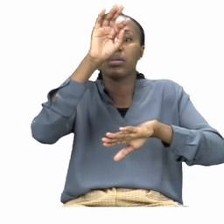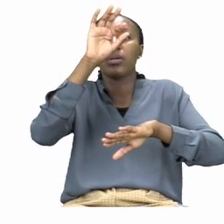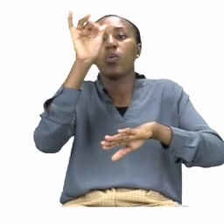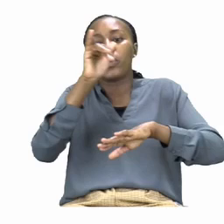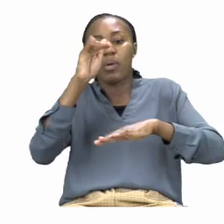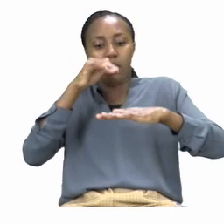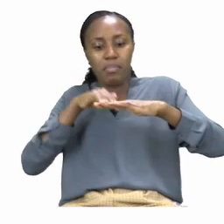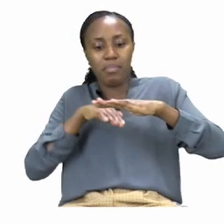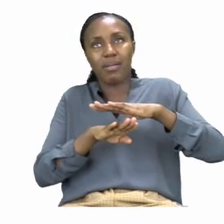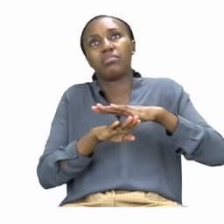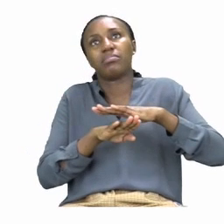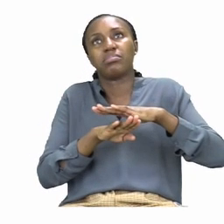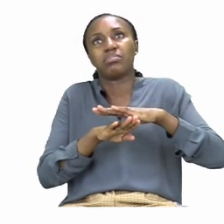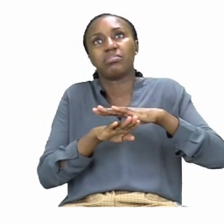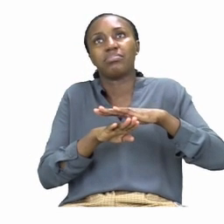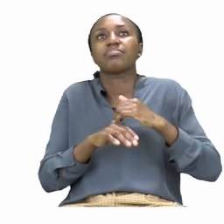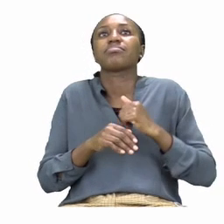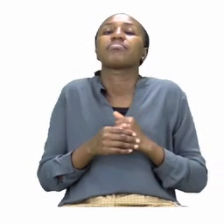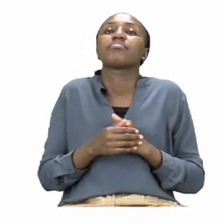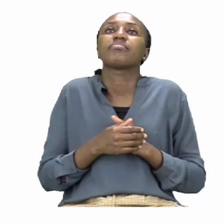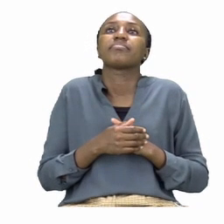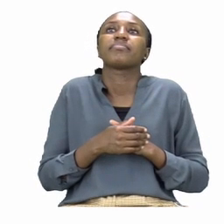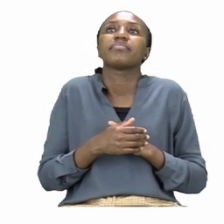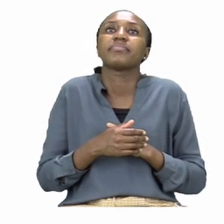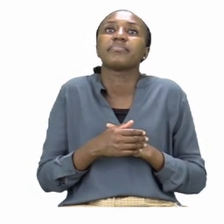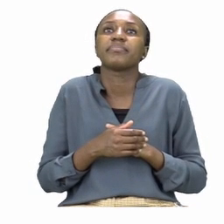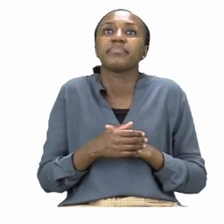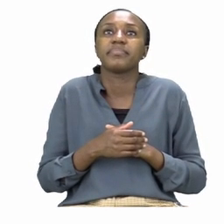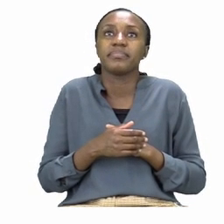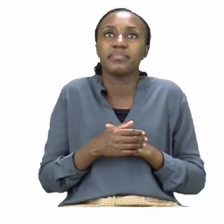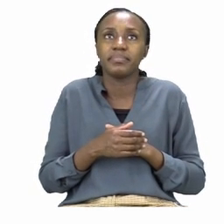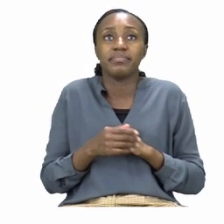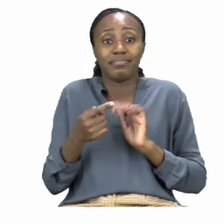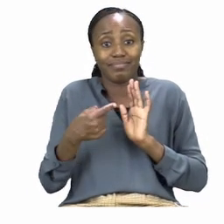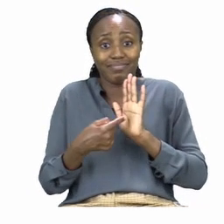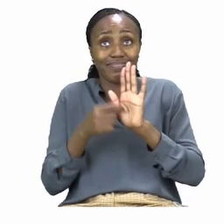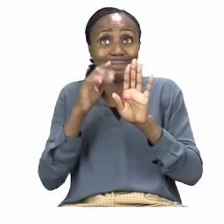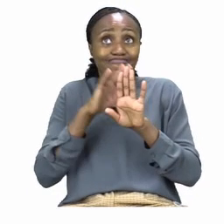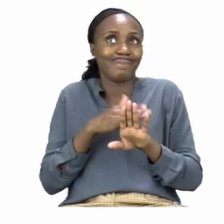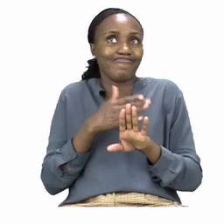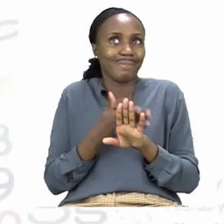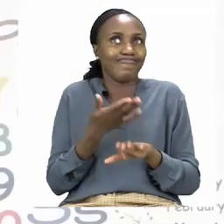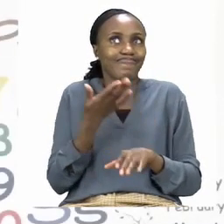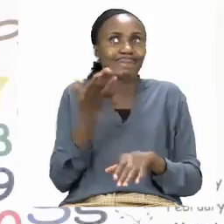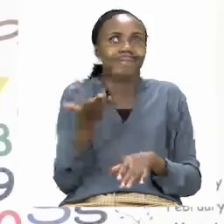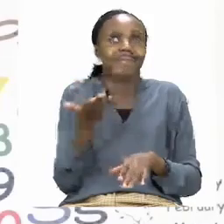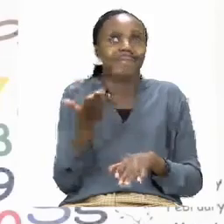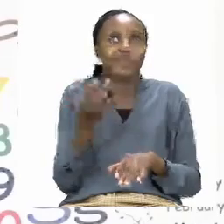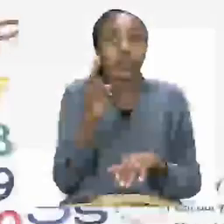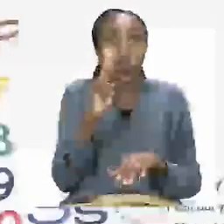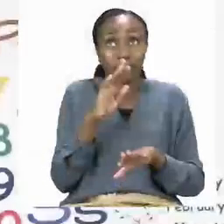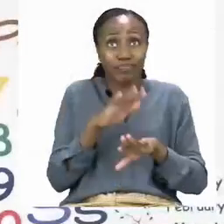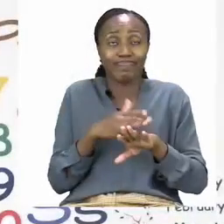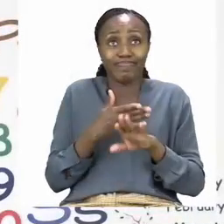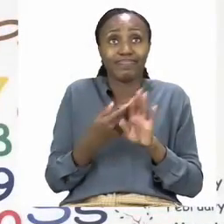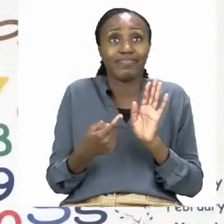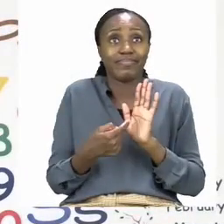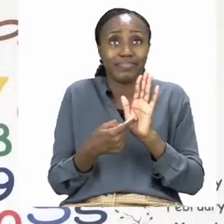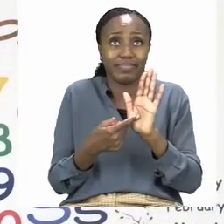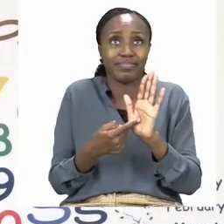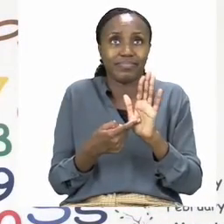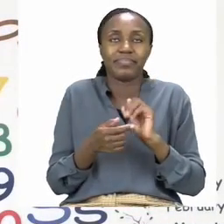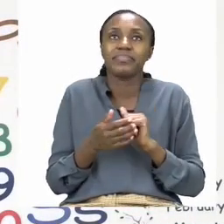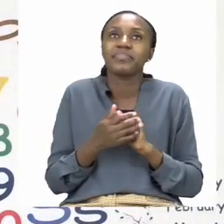these items will float? Now on the board I have an example or two examples that we can do